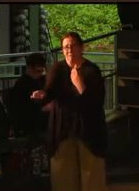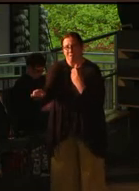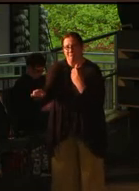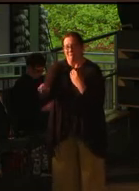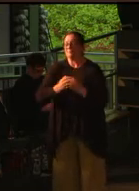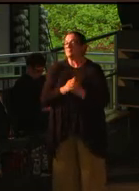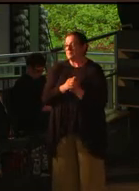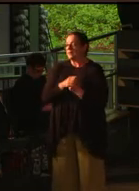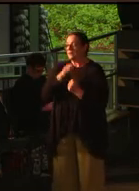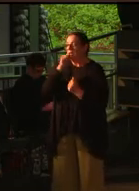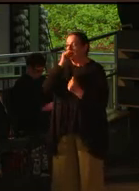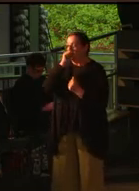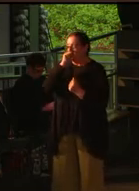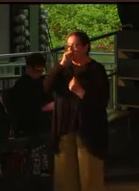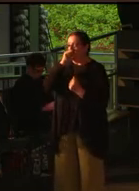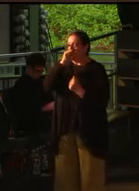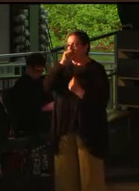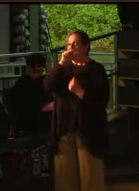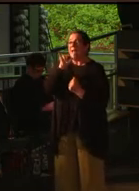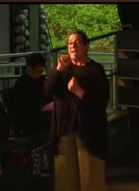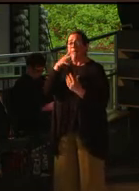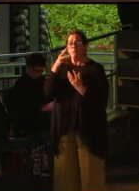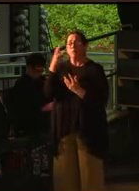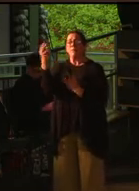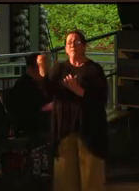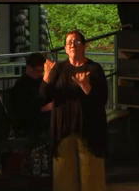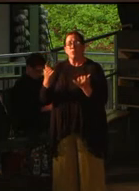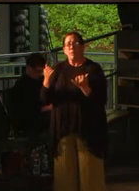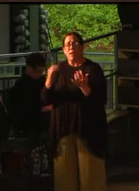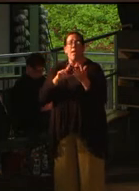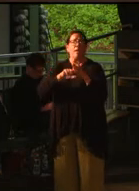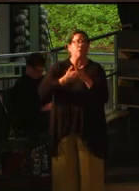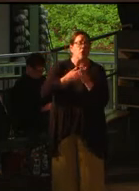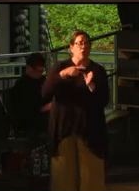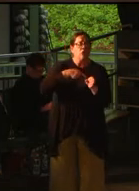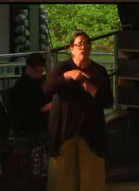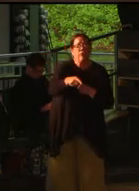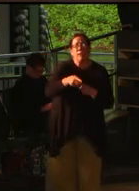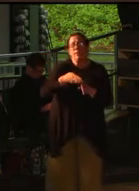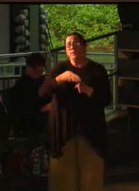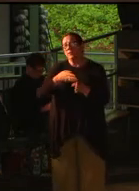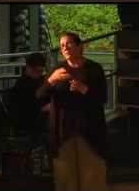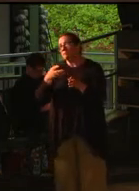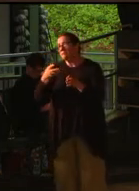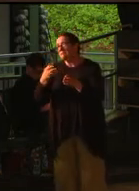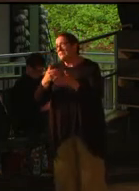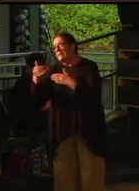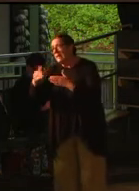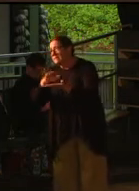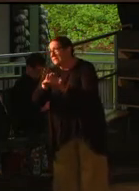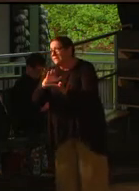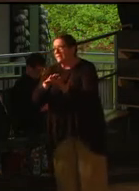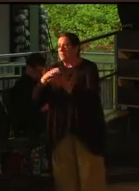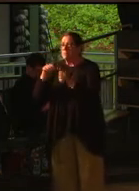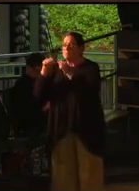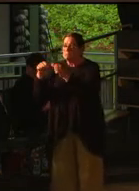you walk out into the world, into your careers or professions, or to your next academic